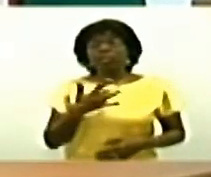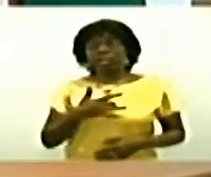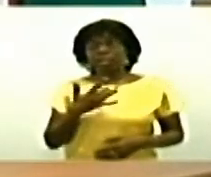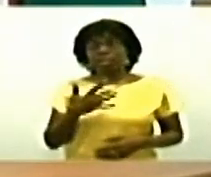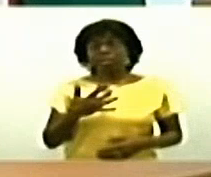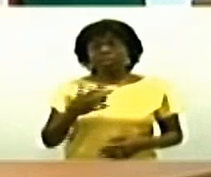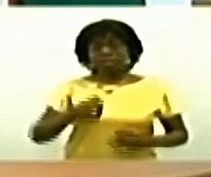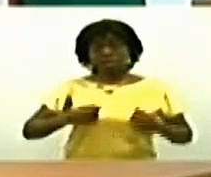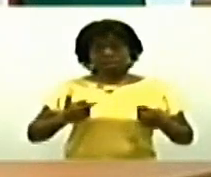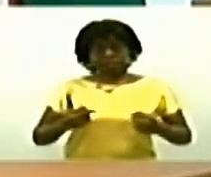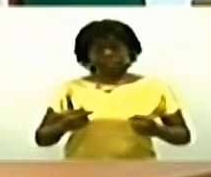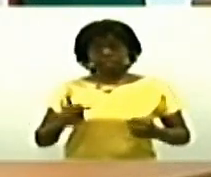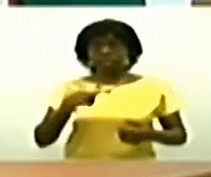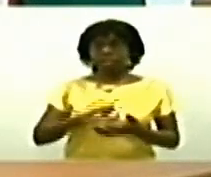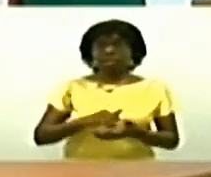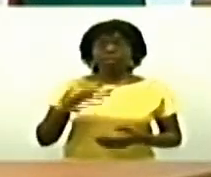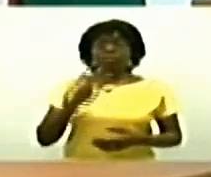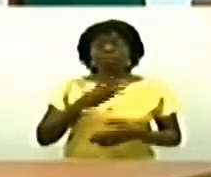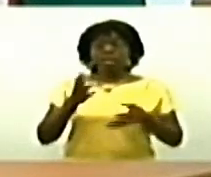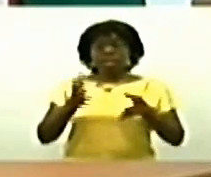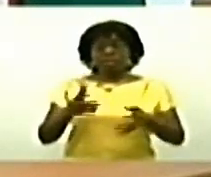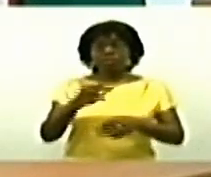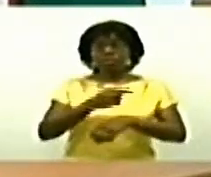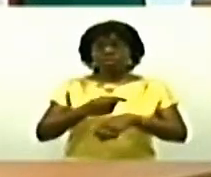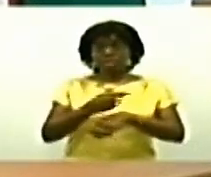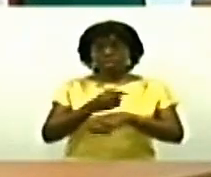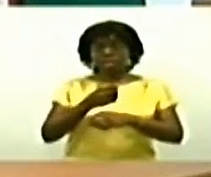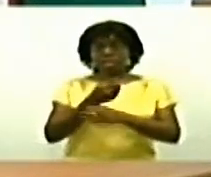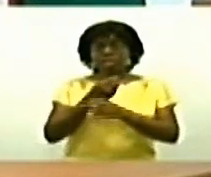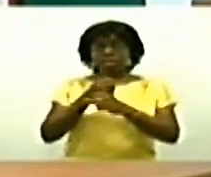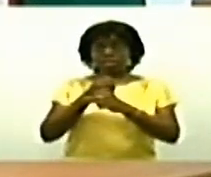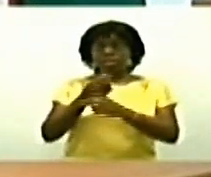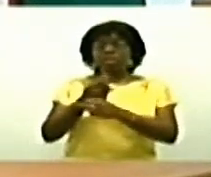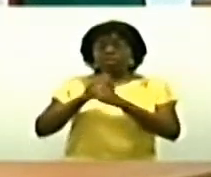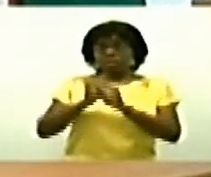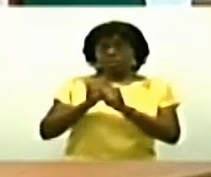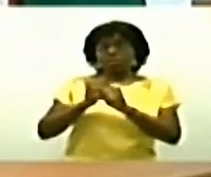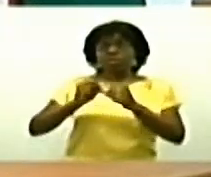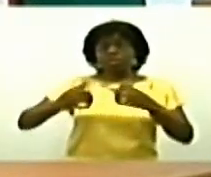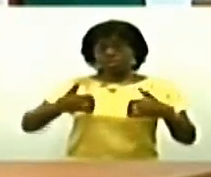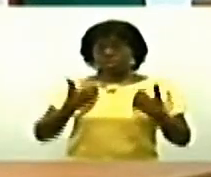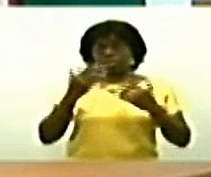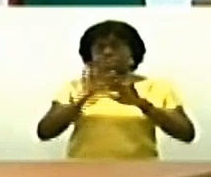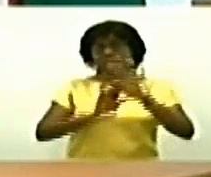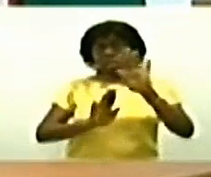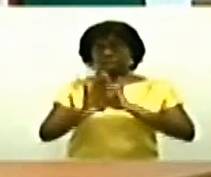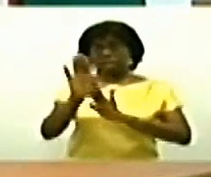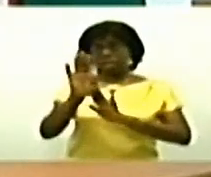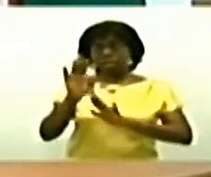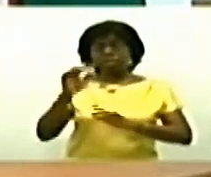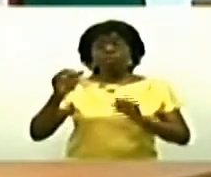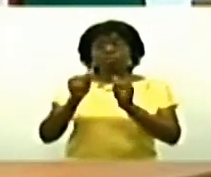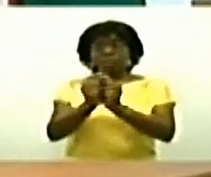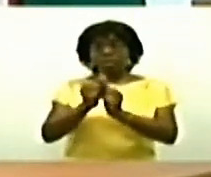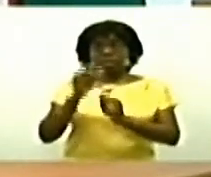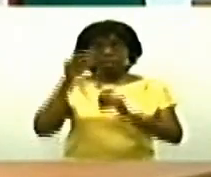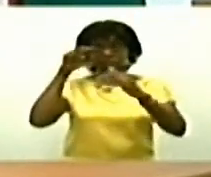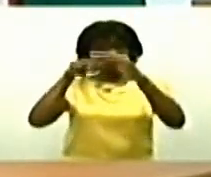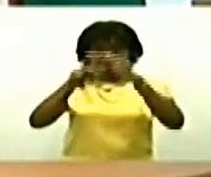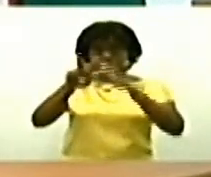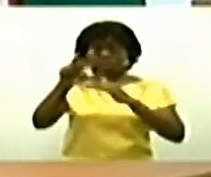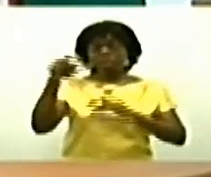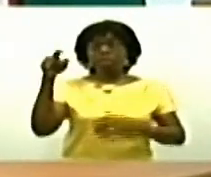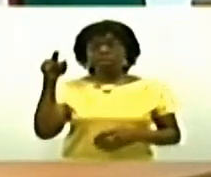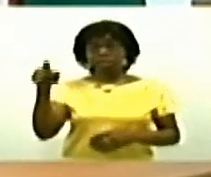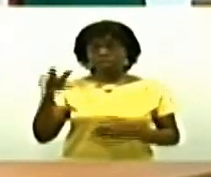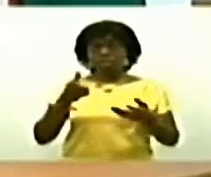kind of confidence that we've left Grenada in secure young hands with a vision that I share and that we